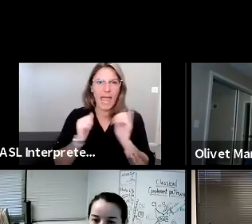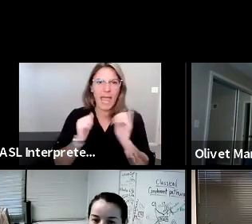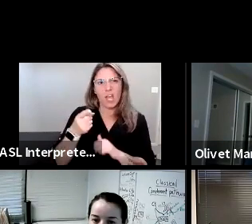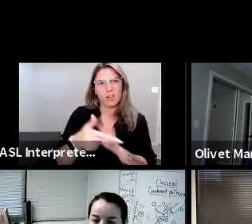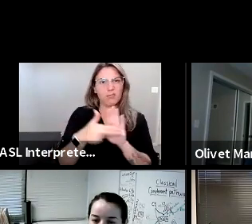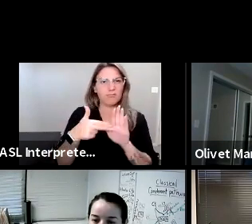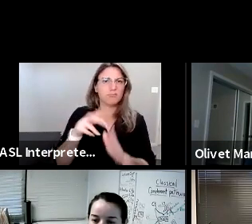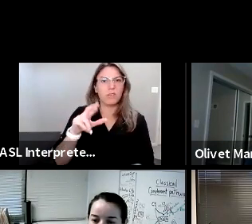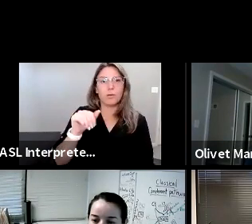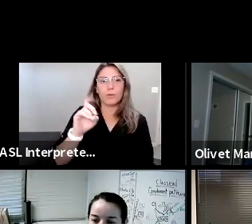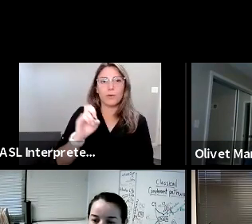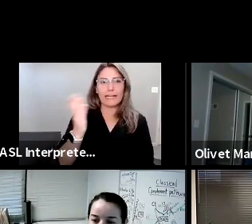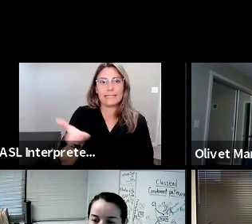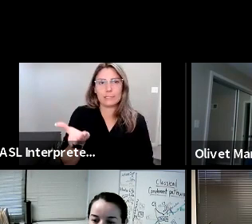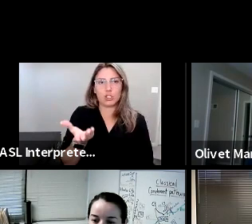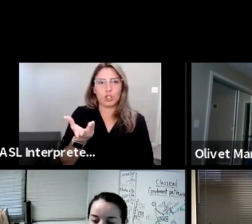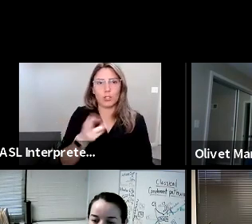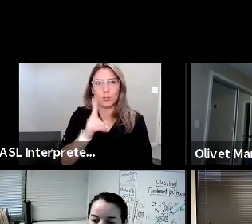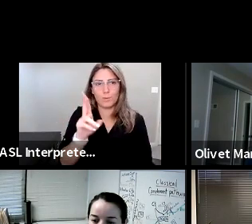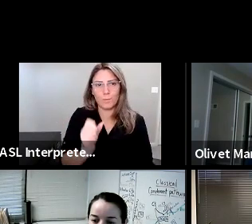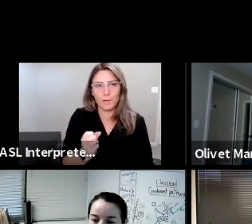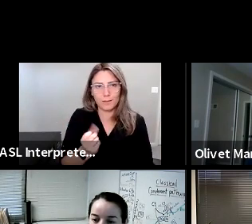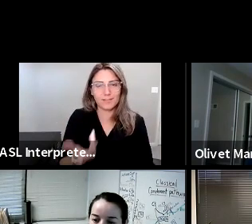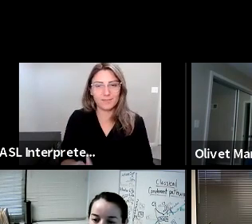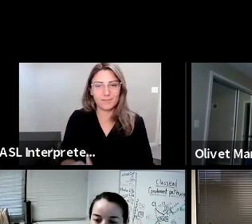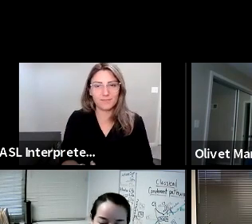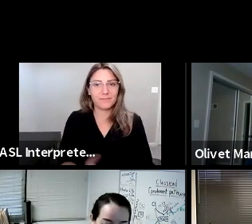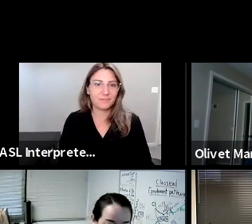define race in this country?